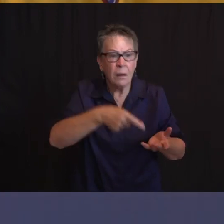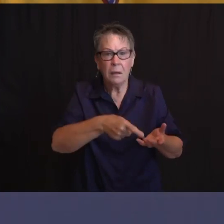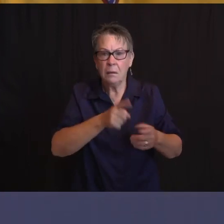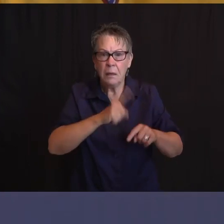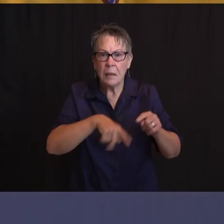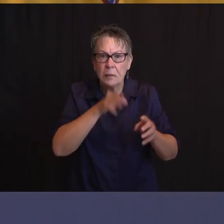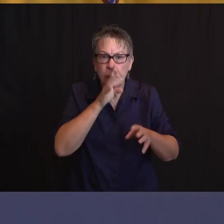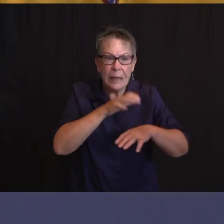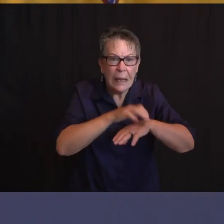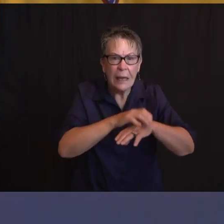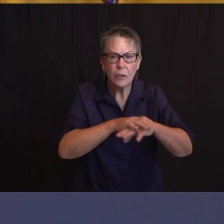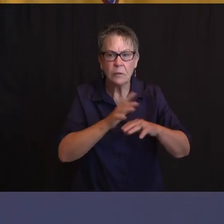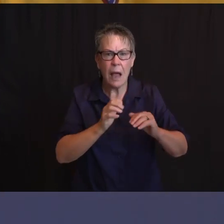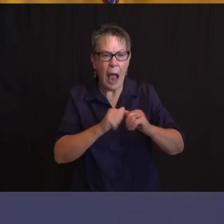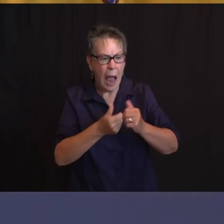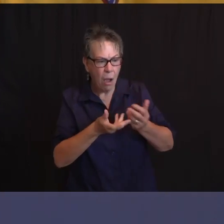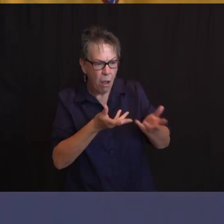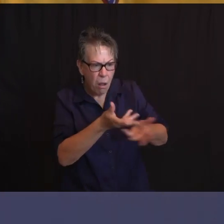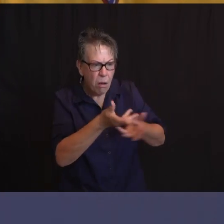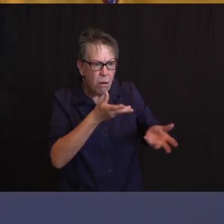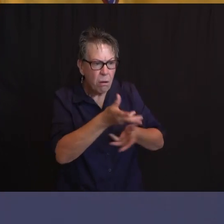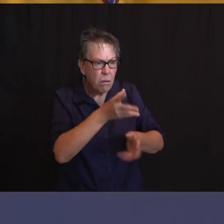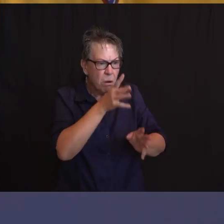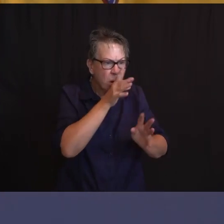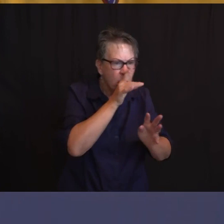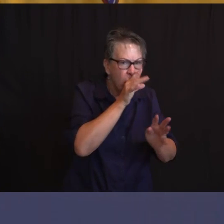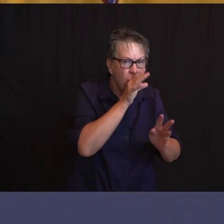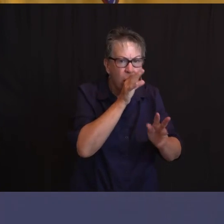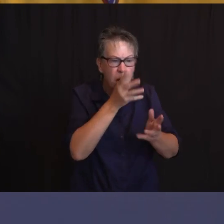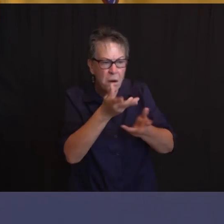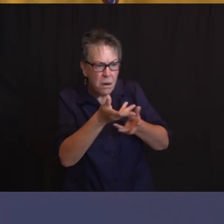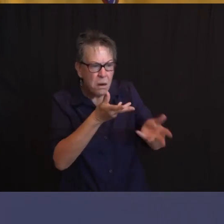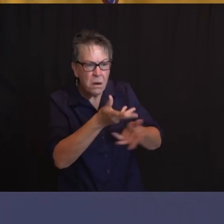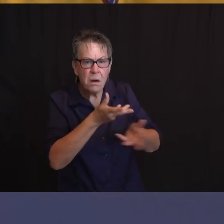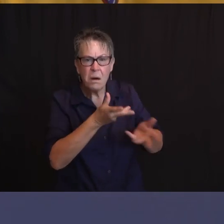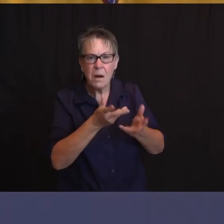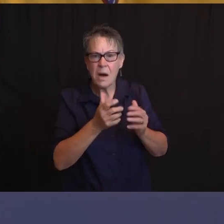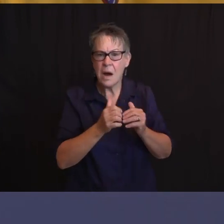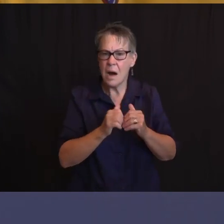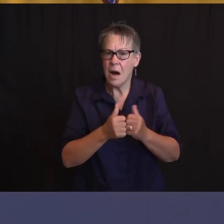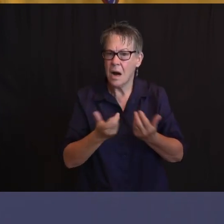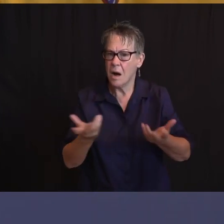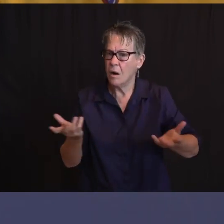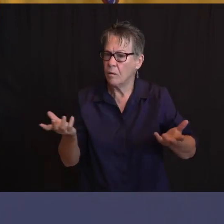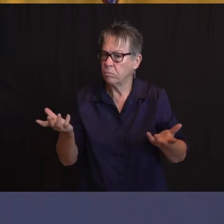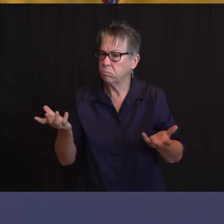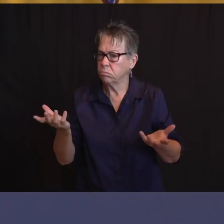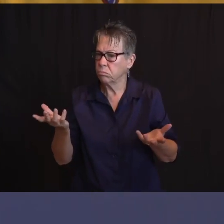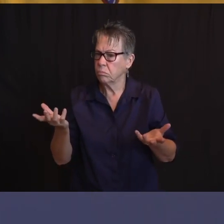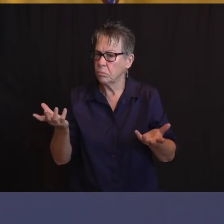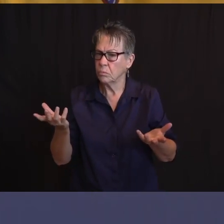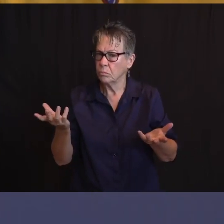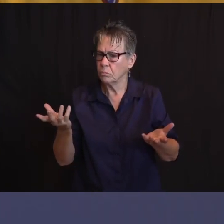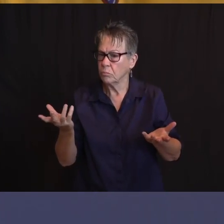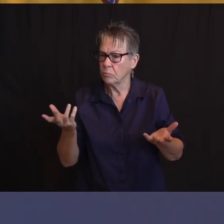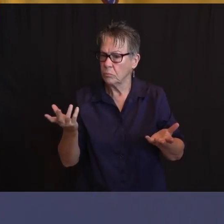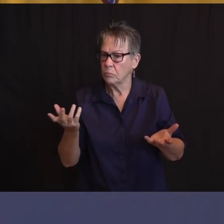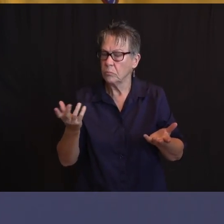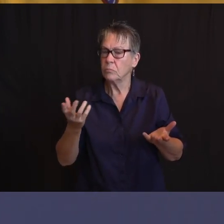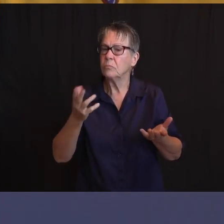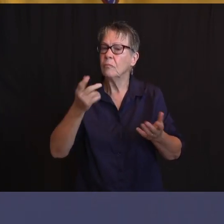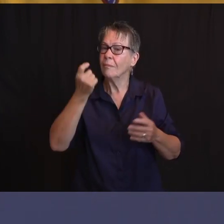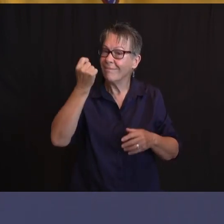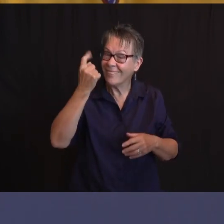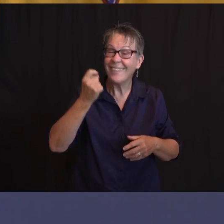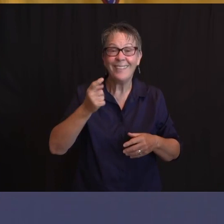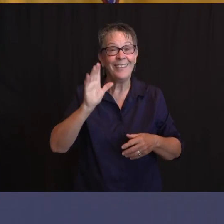money. It's up on the Department of Ed's website, I think today, and Mahan will correct me if I'm wrong on the device side.